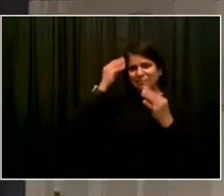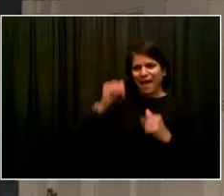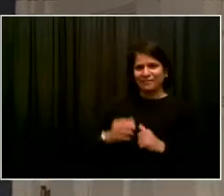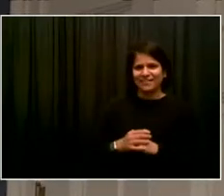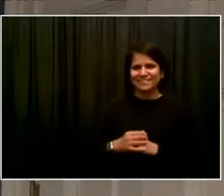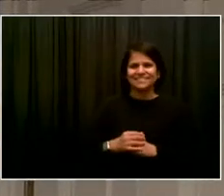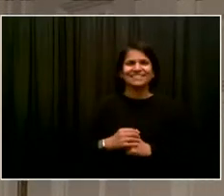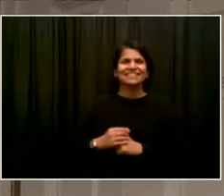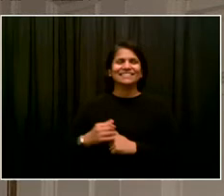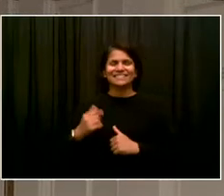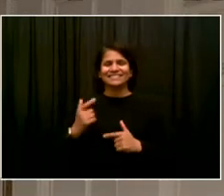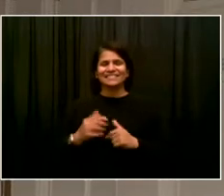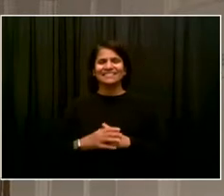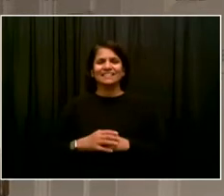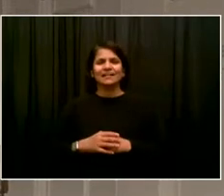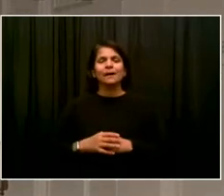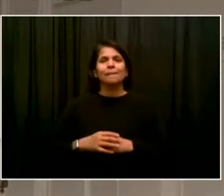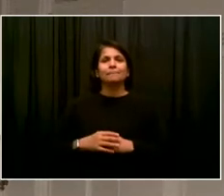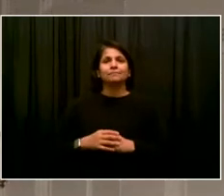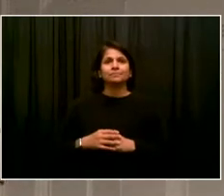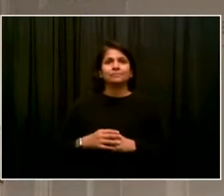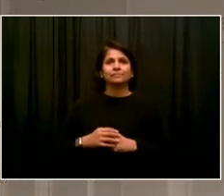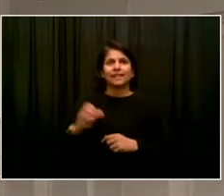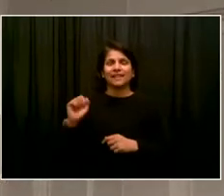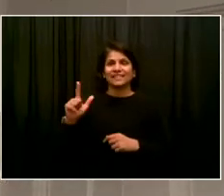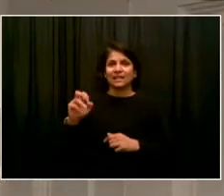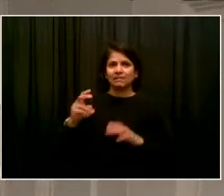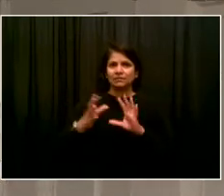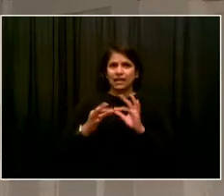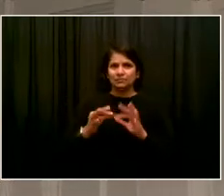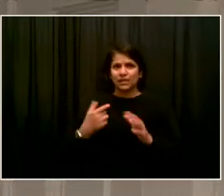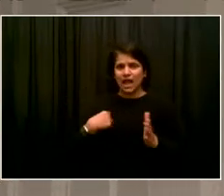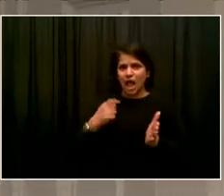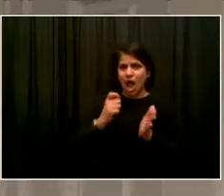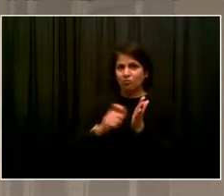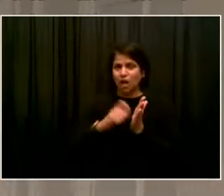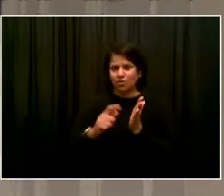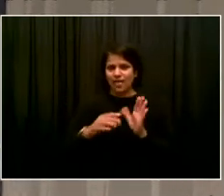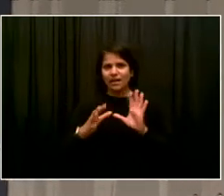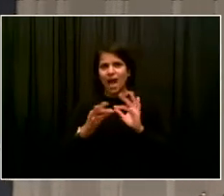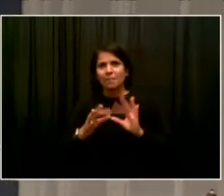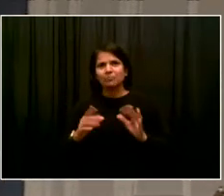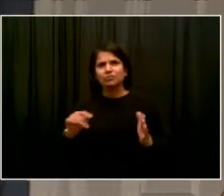I did write some remarks. It'll only be about 40 minutes.